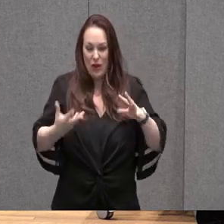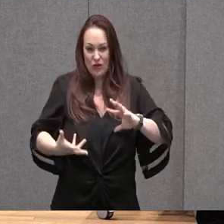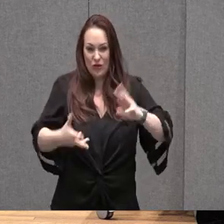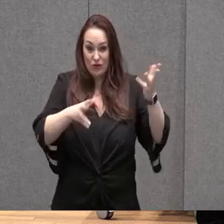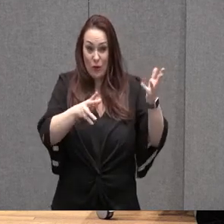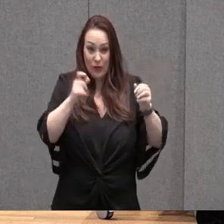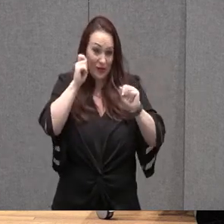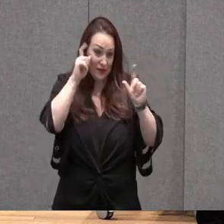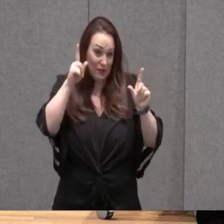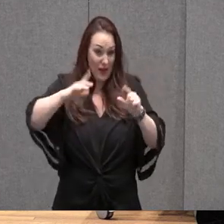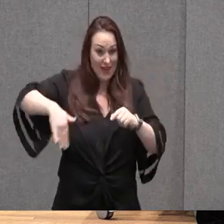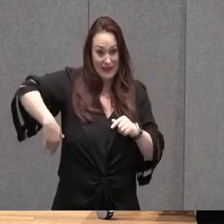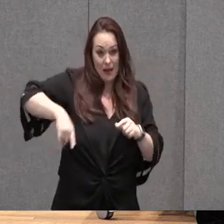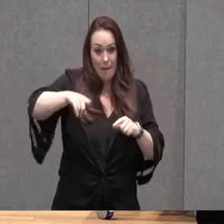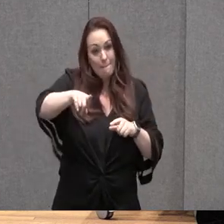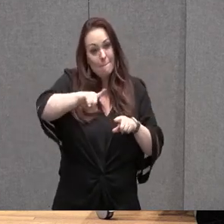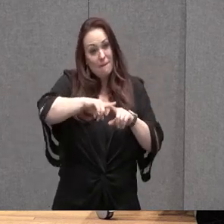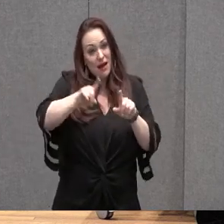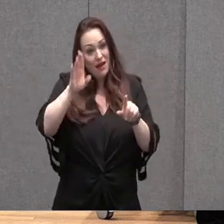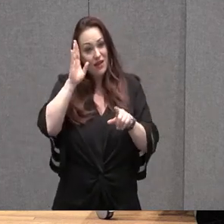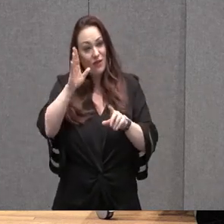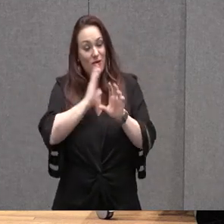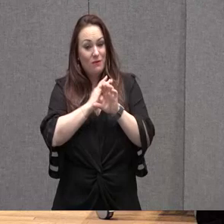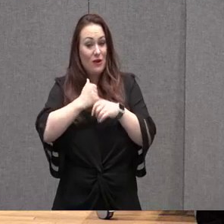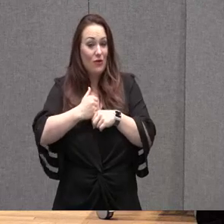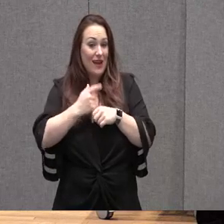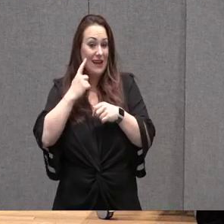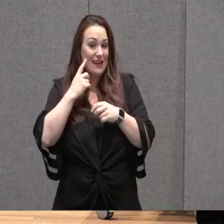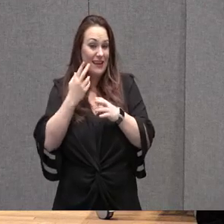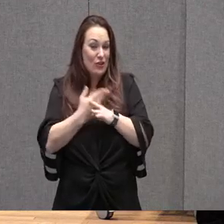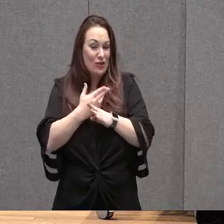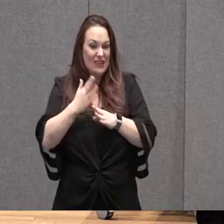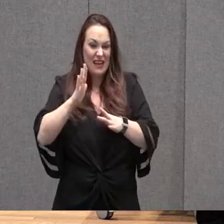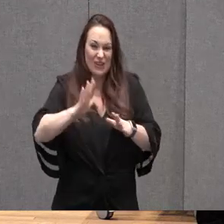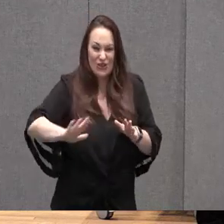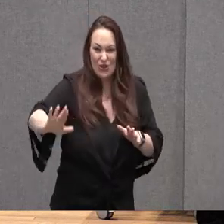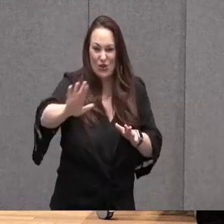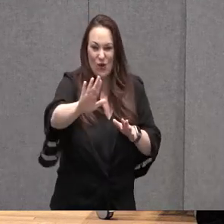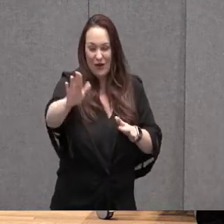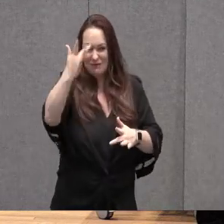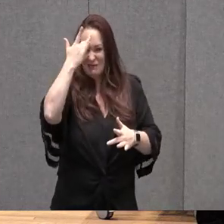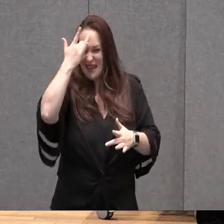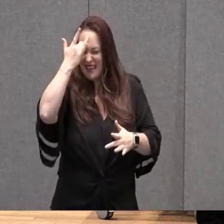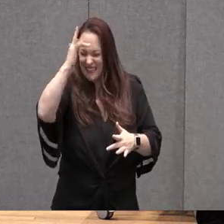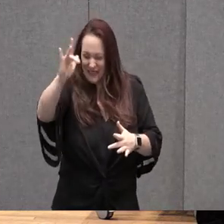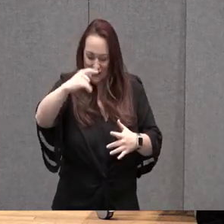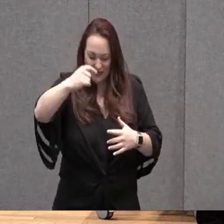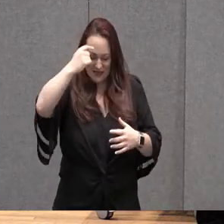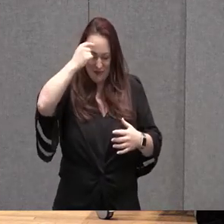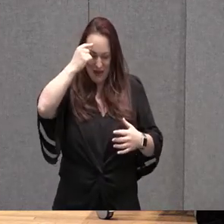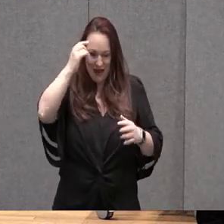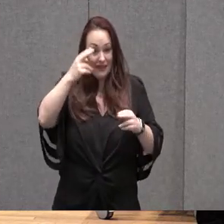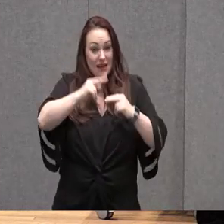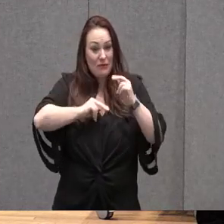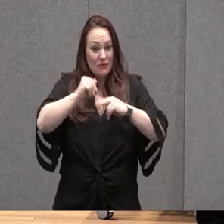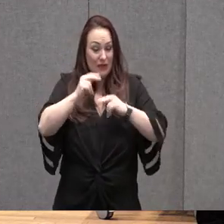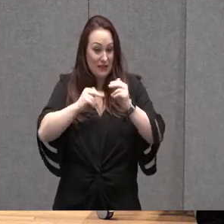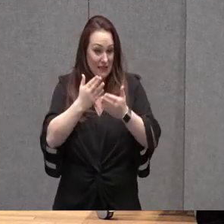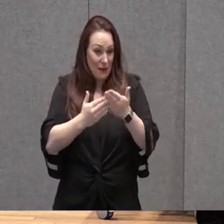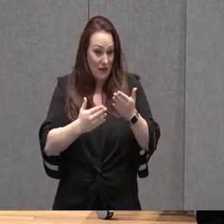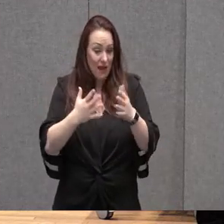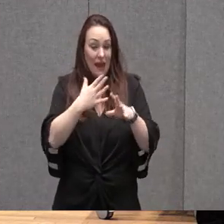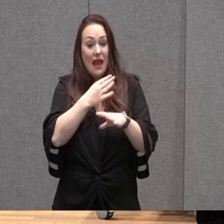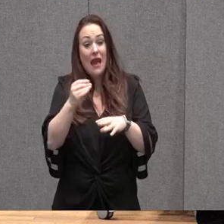be creating, using your magnificent minds and building something. And we'll be using the design process